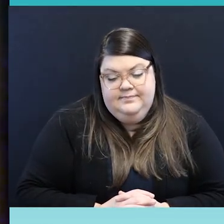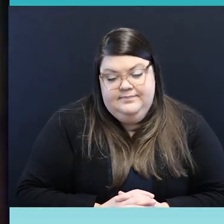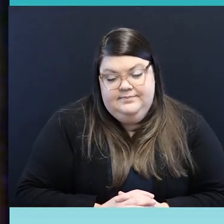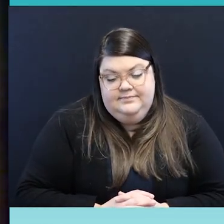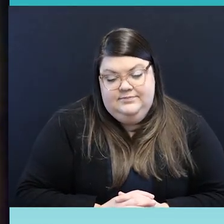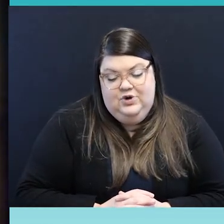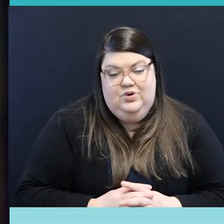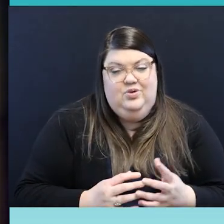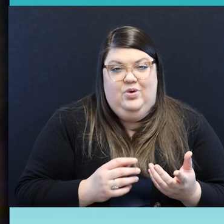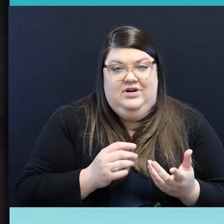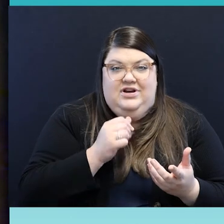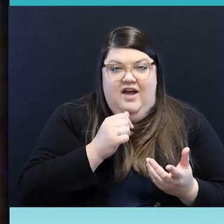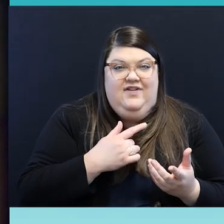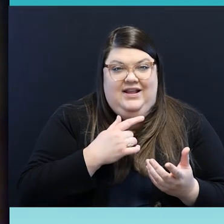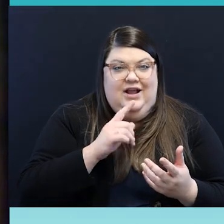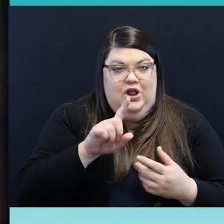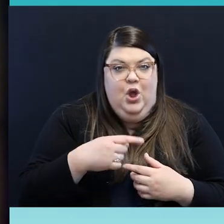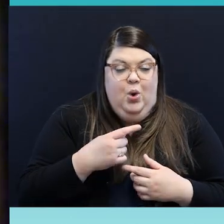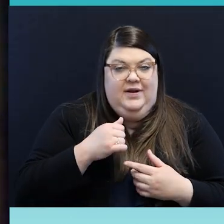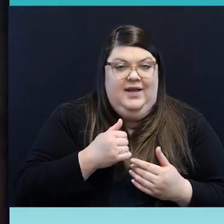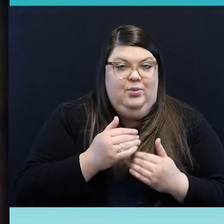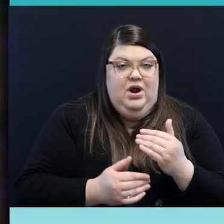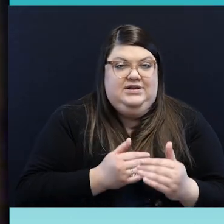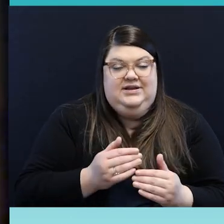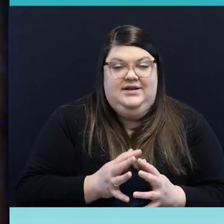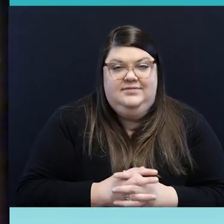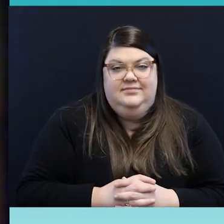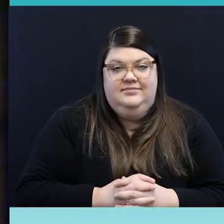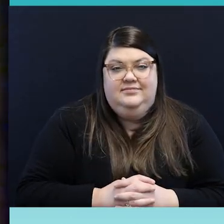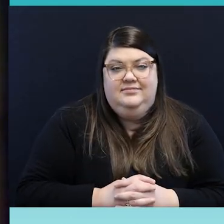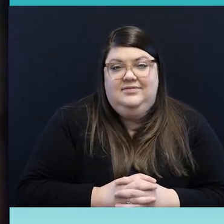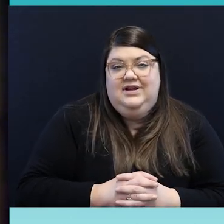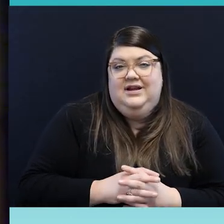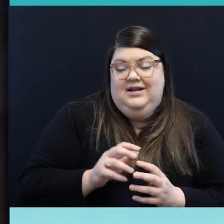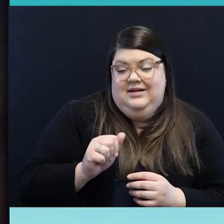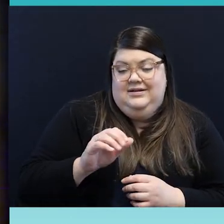in the process. And that on our AZ End of Life Care